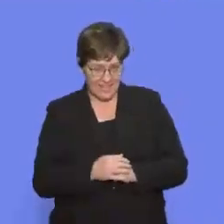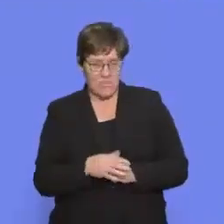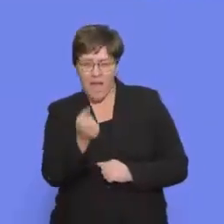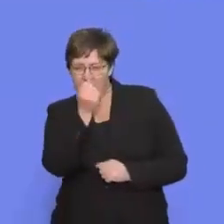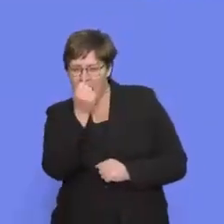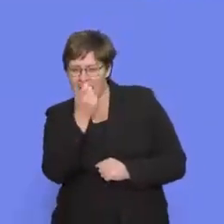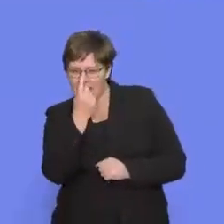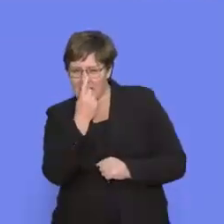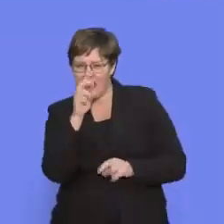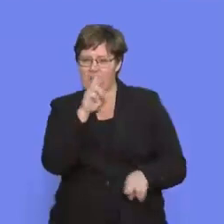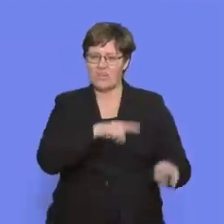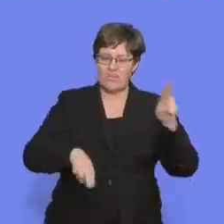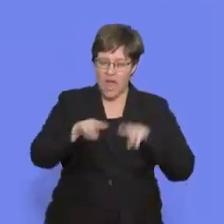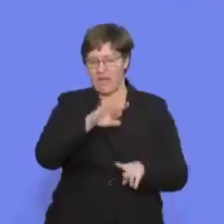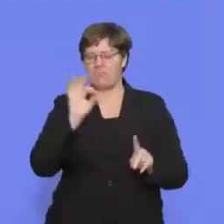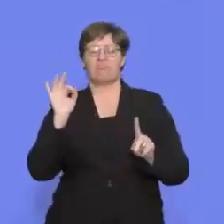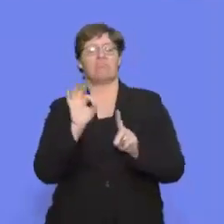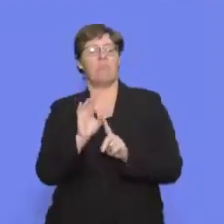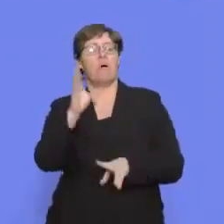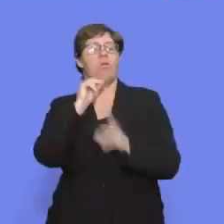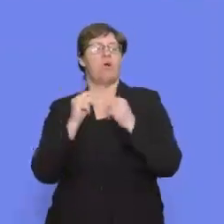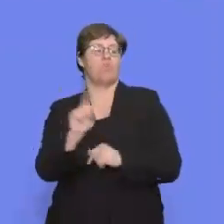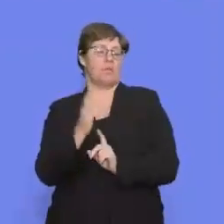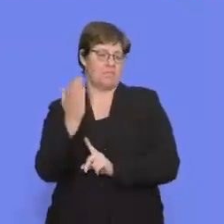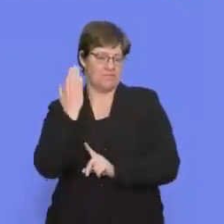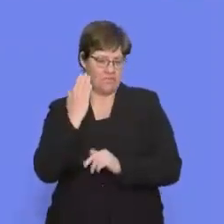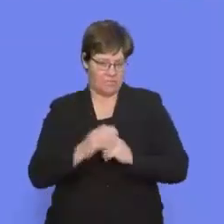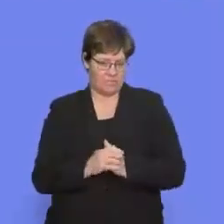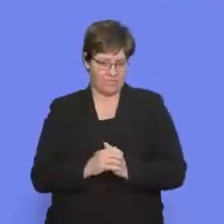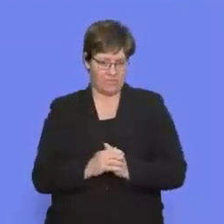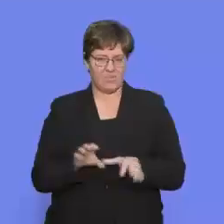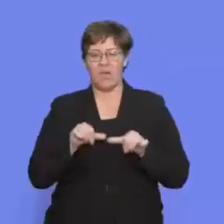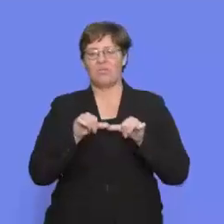understand and revise exactly what you learned before. So let's continue.